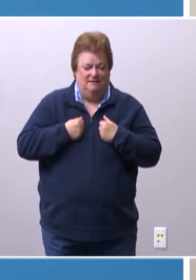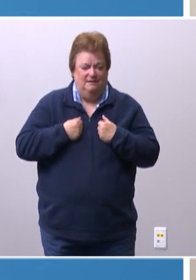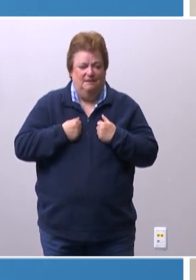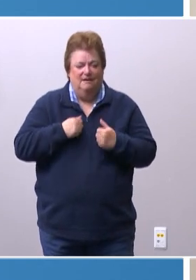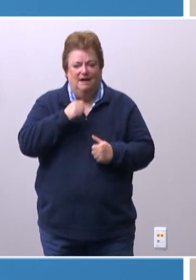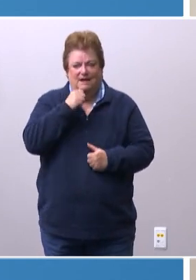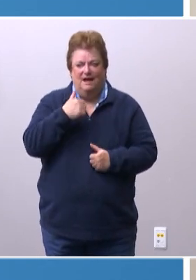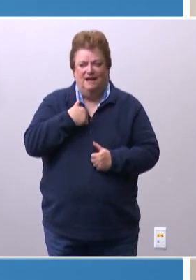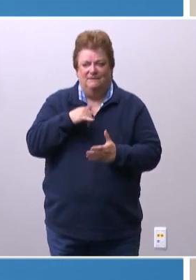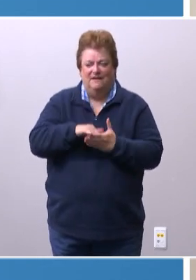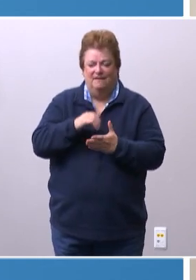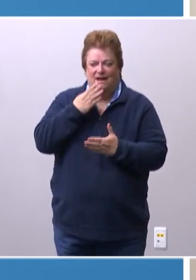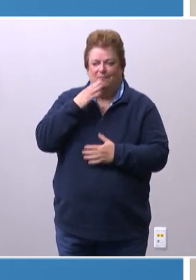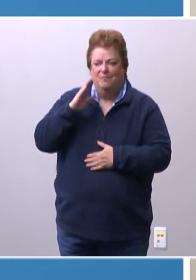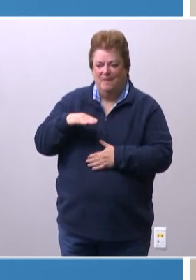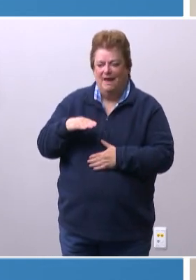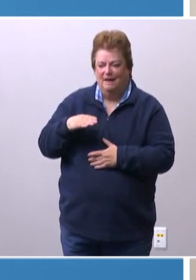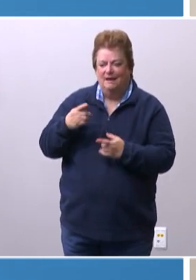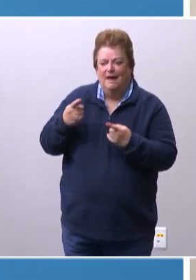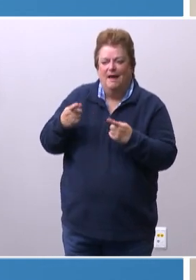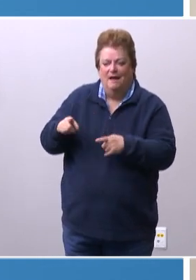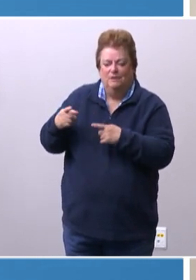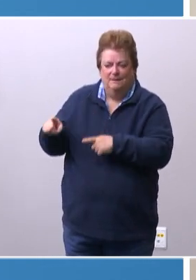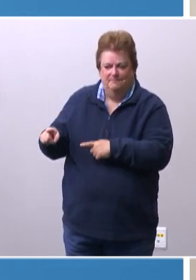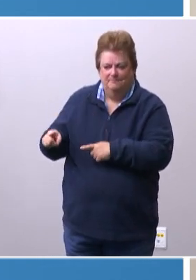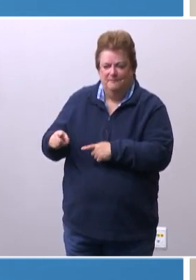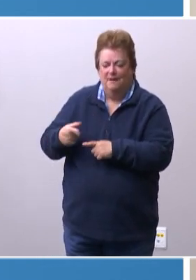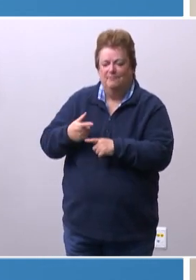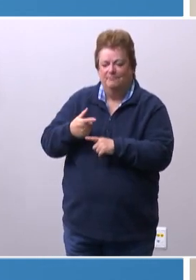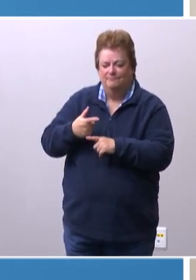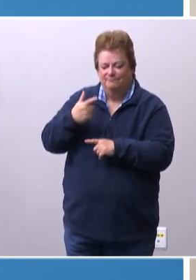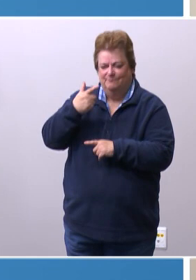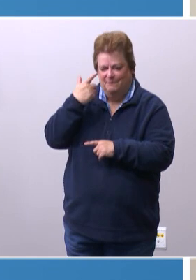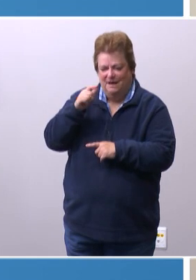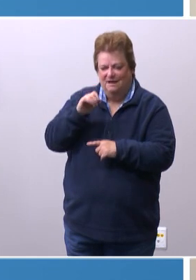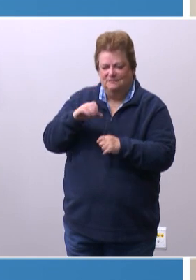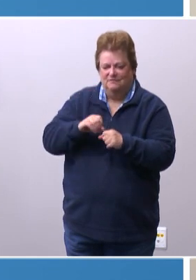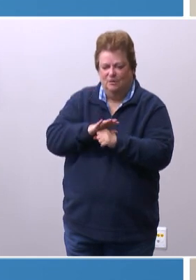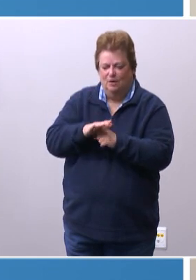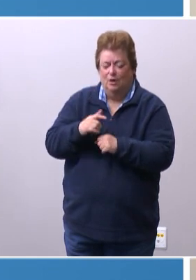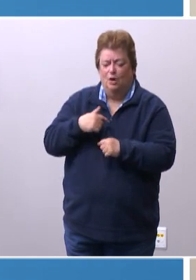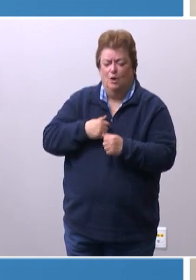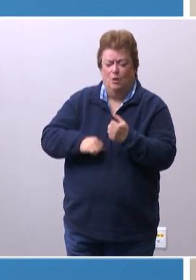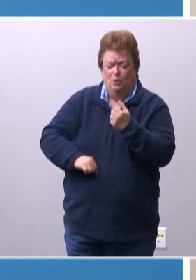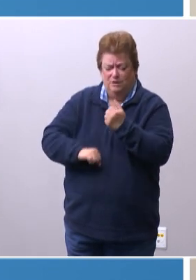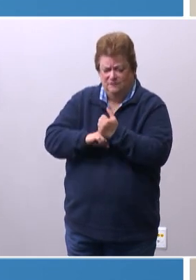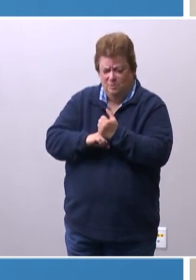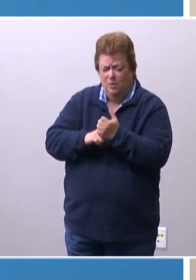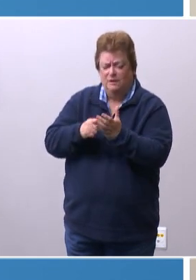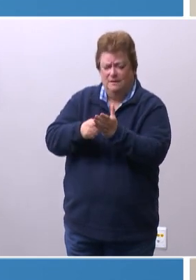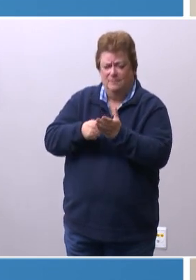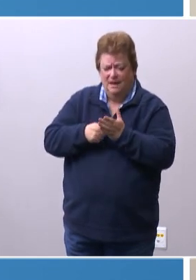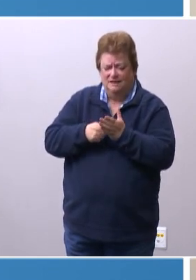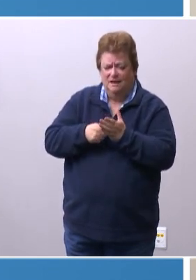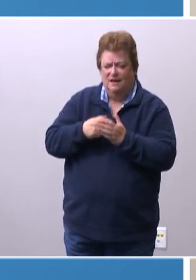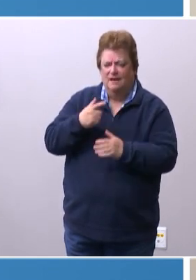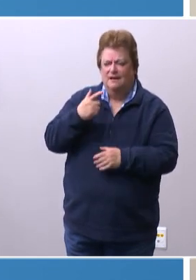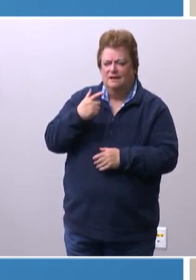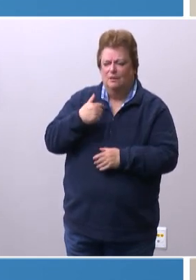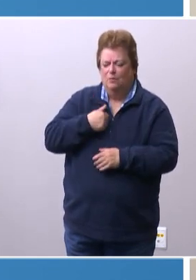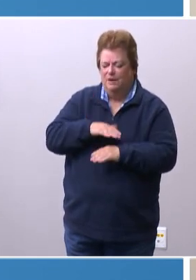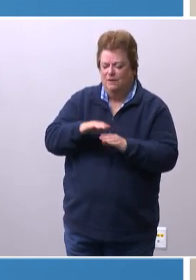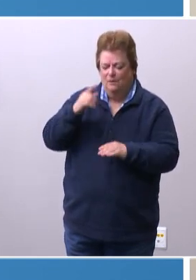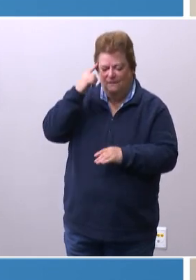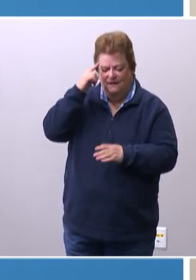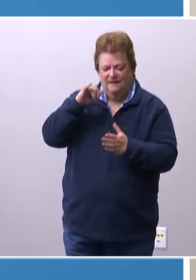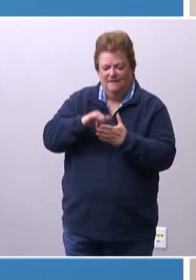that we're talking about in this pandemic. And then finally, we support it because we don't think that masks are an impingement